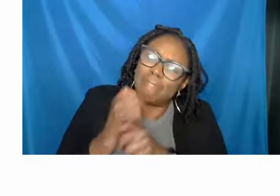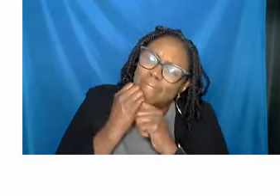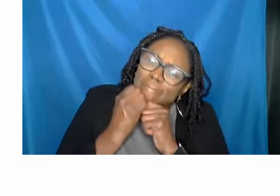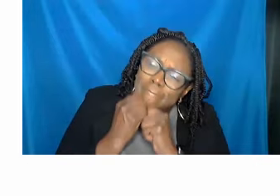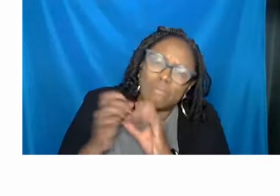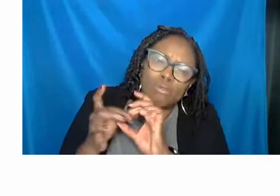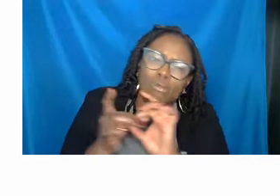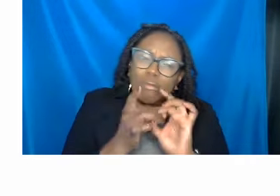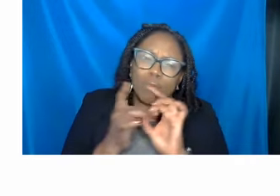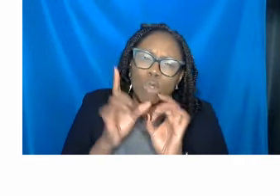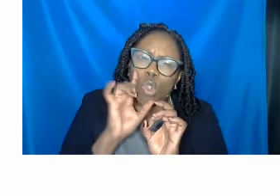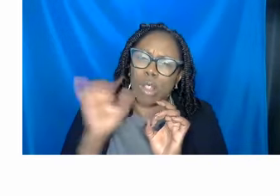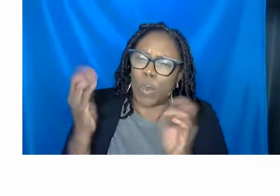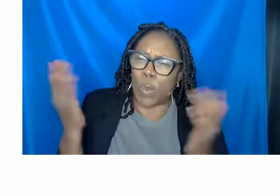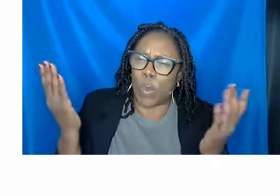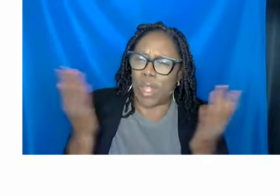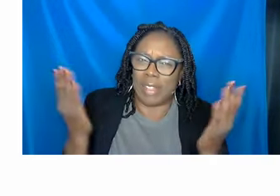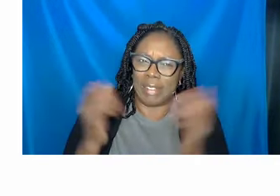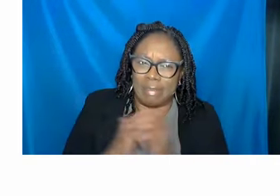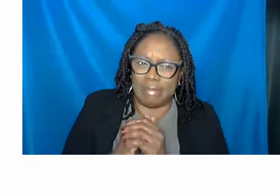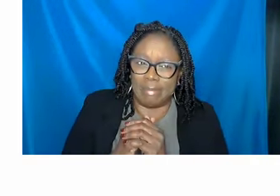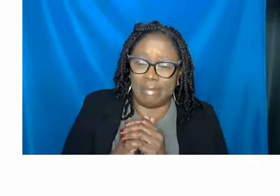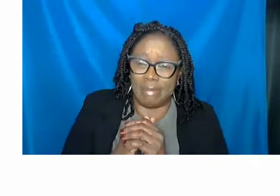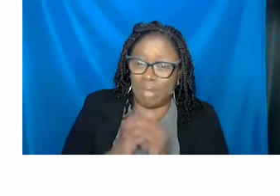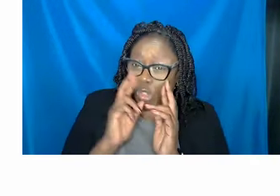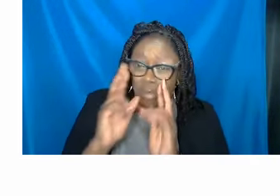think about this, respect and non-judgment.